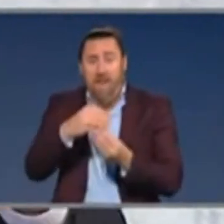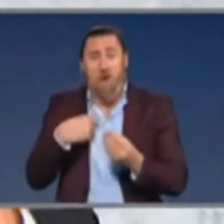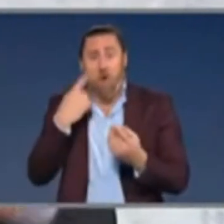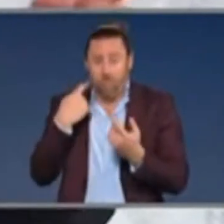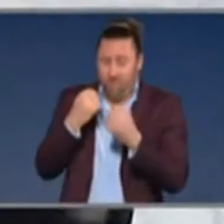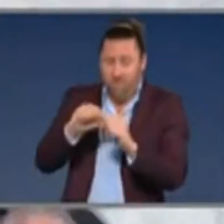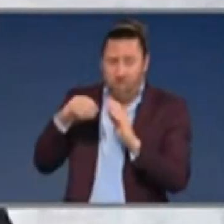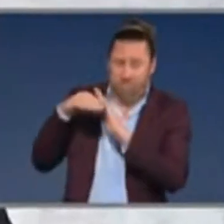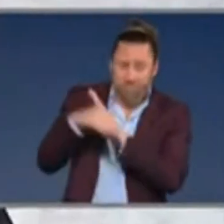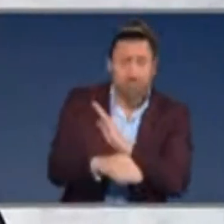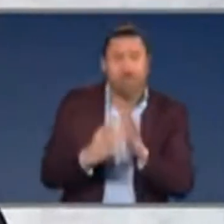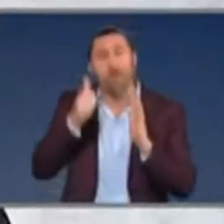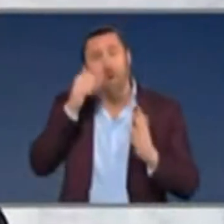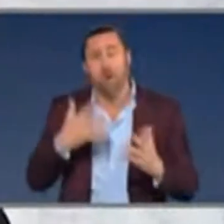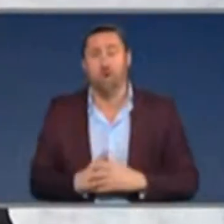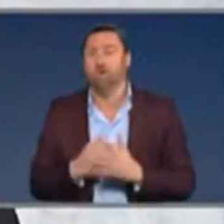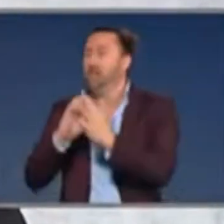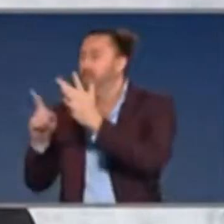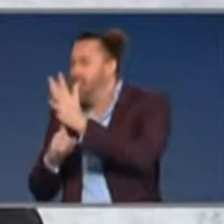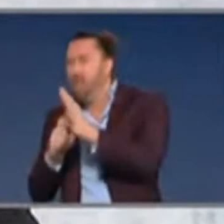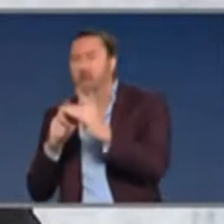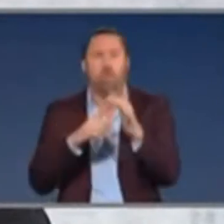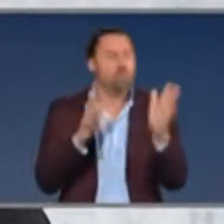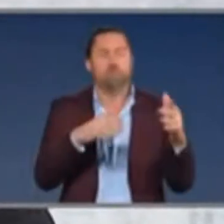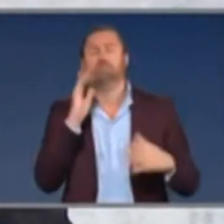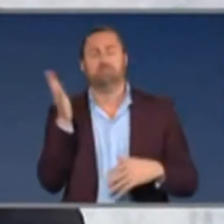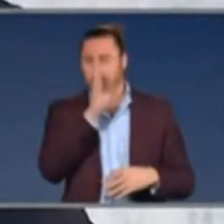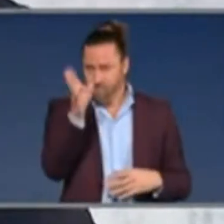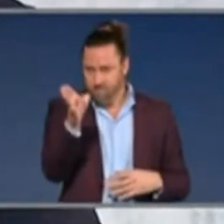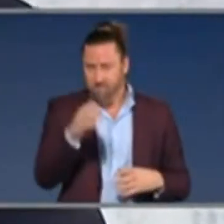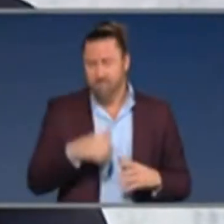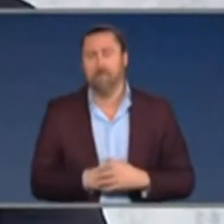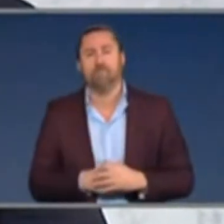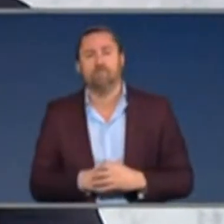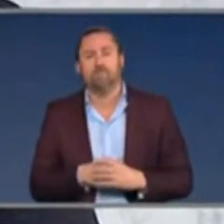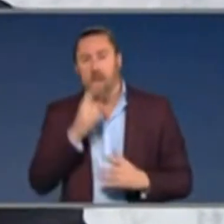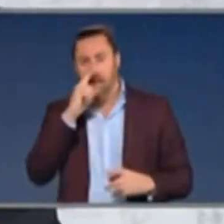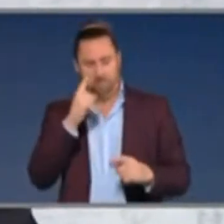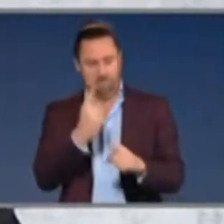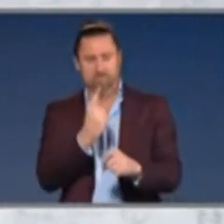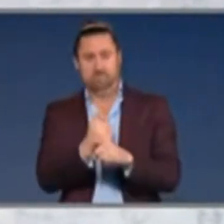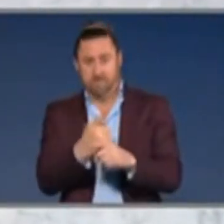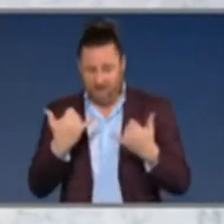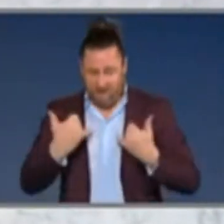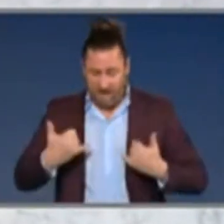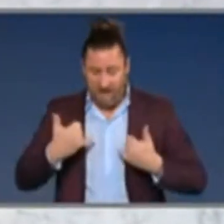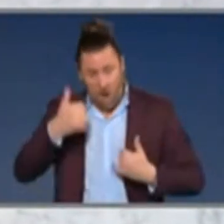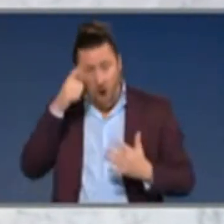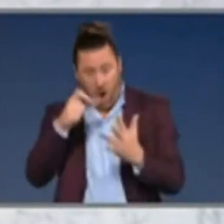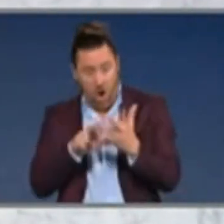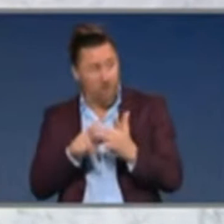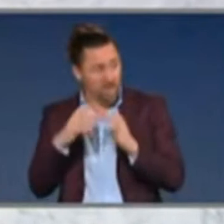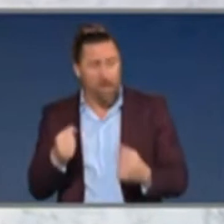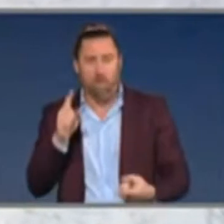avoided. Yeah, Phil and then Catherine, and then I'll come back over that way. Andrew's mentioned again today one of the problems is sick people still going to work in Yes. Victoria.